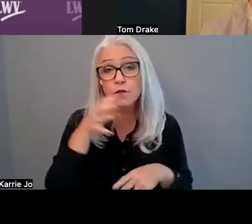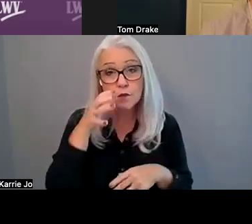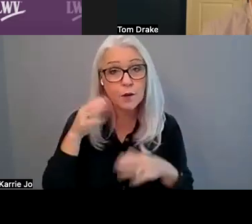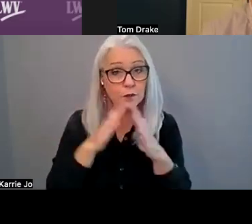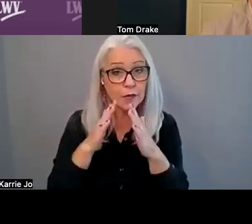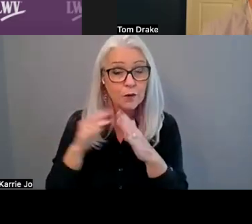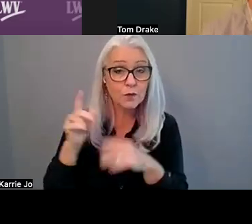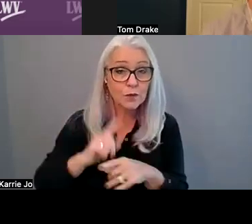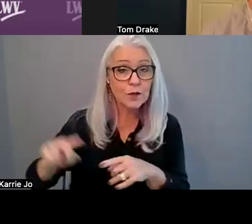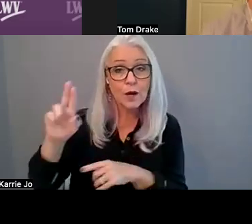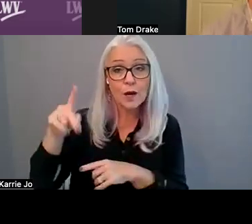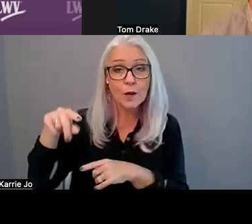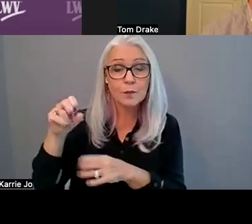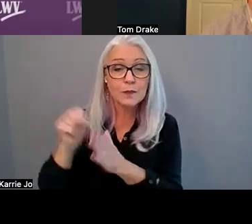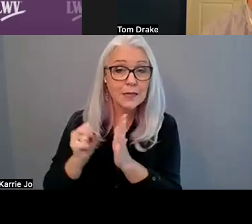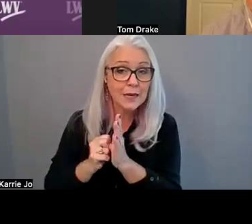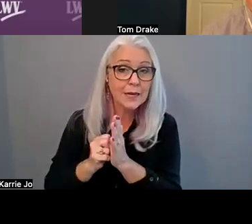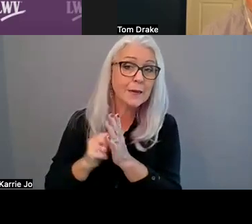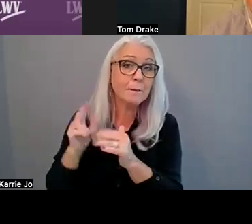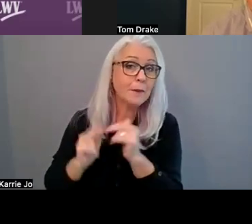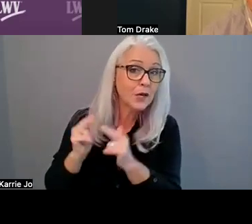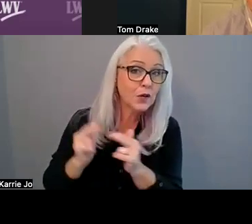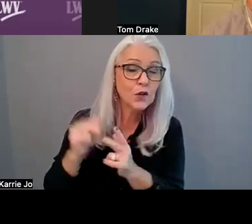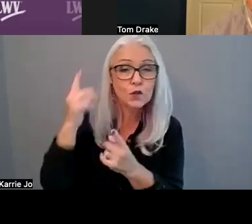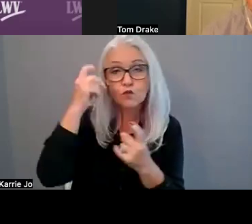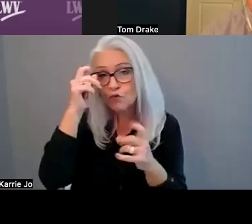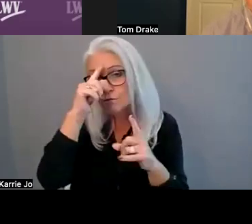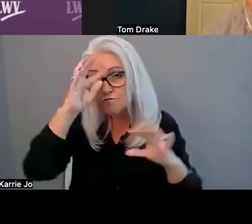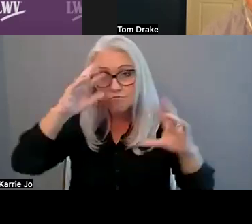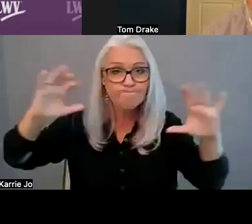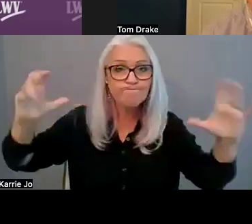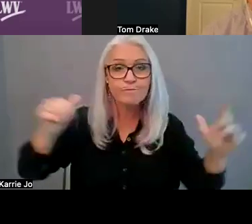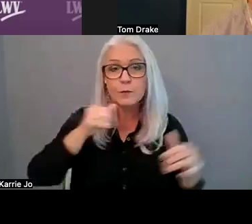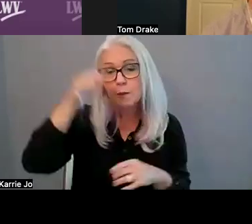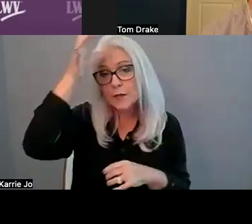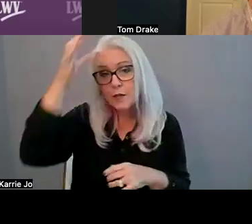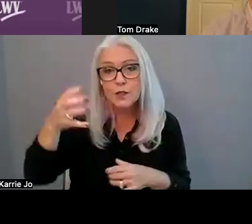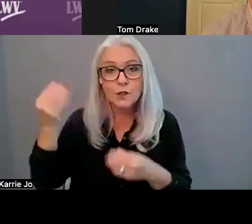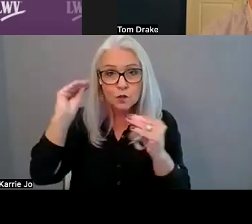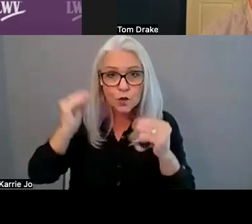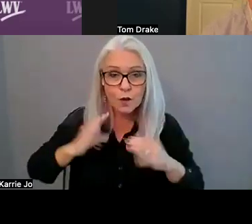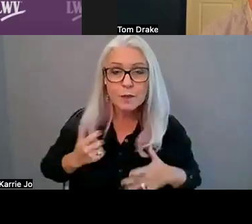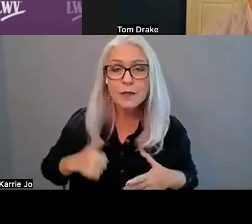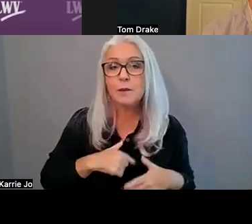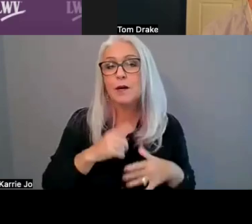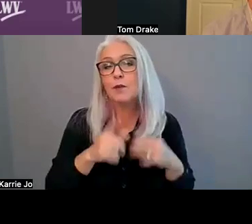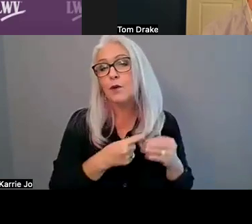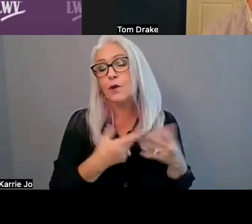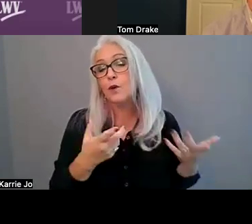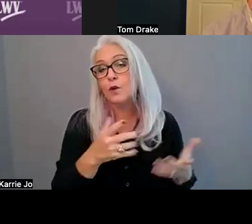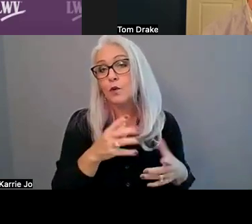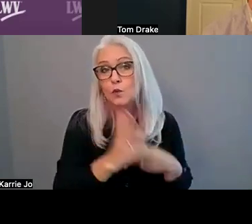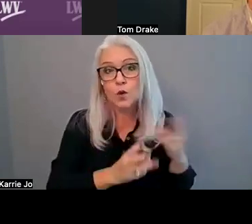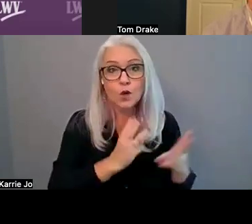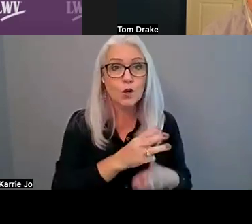where I learned how to build things and dream big. My parents taught me about the world, Martin Luther King, Vietnam, and even woke me up to watch